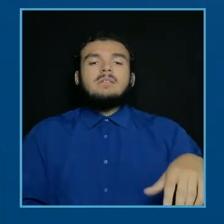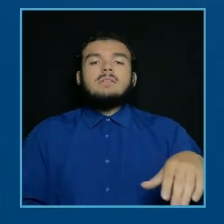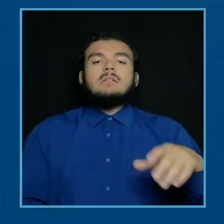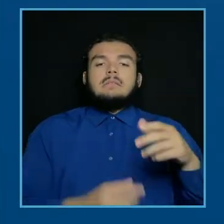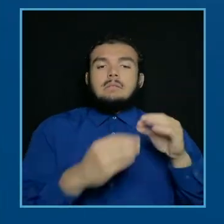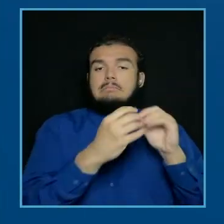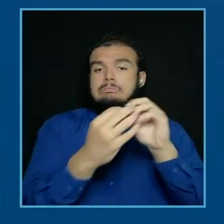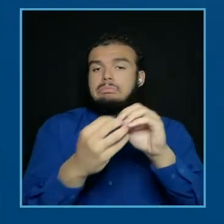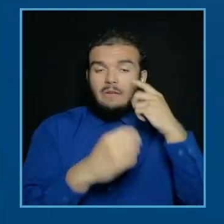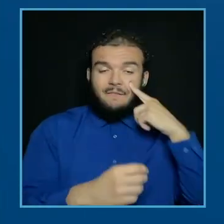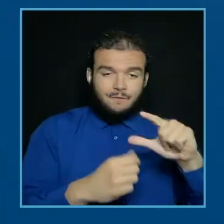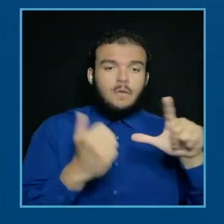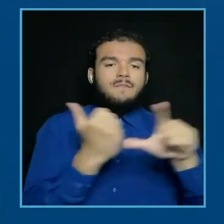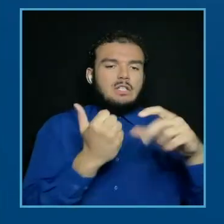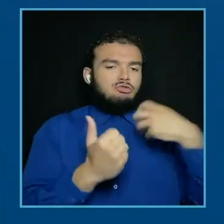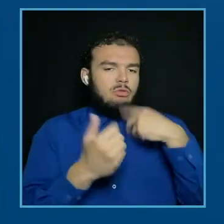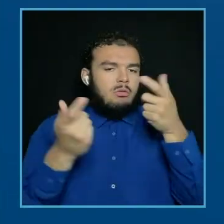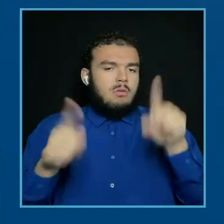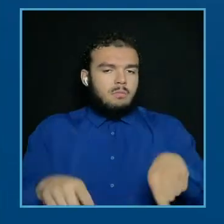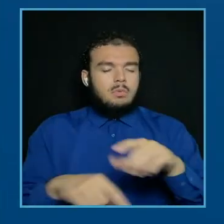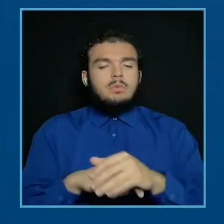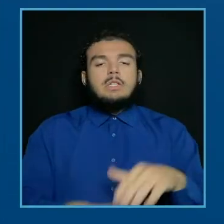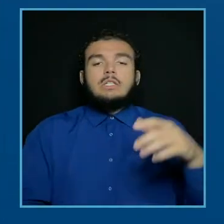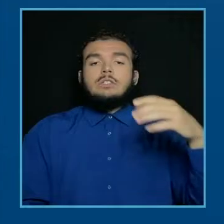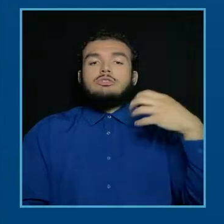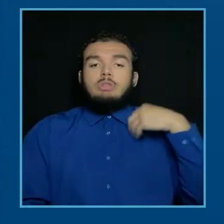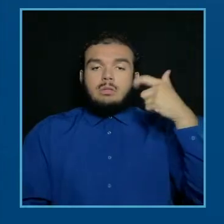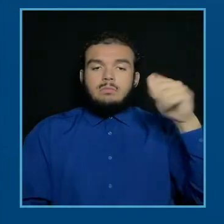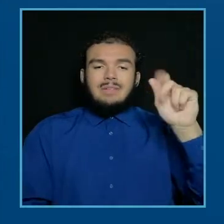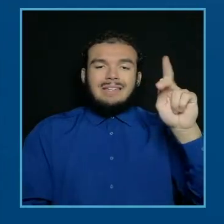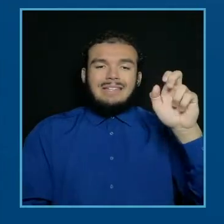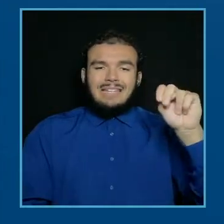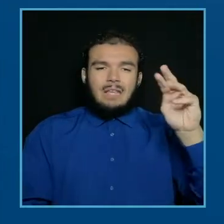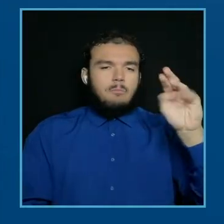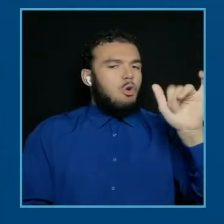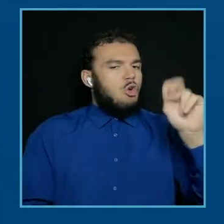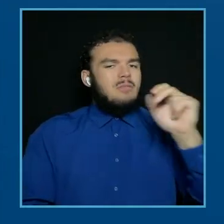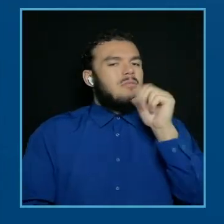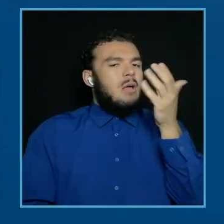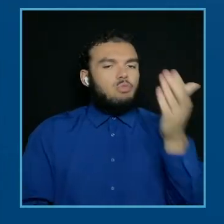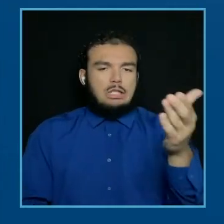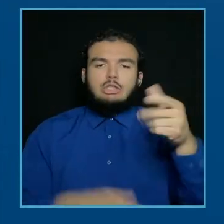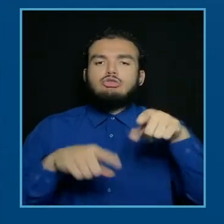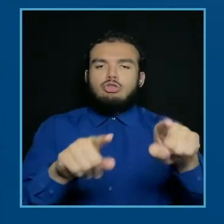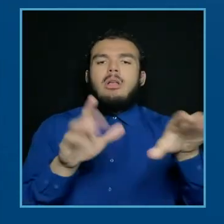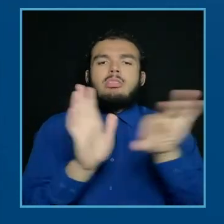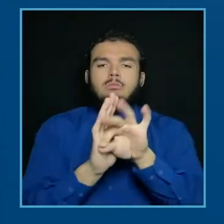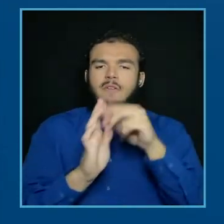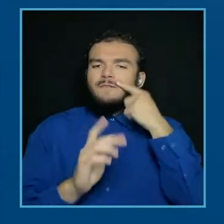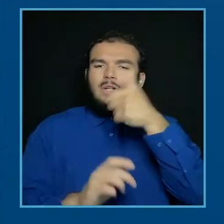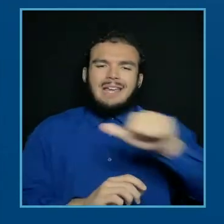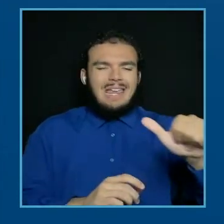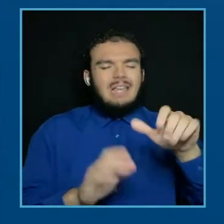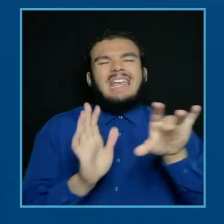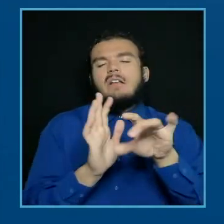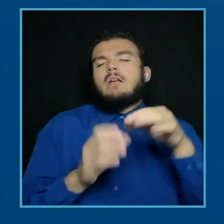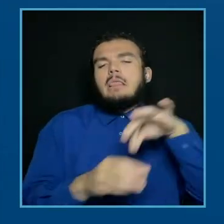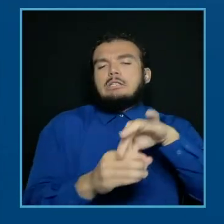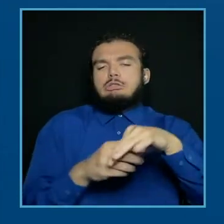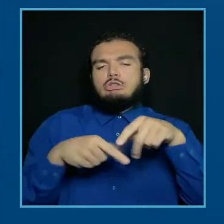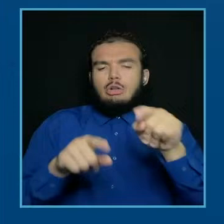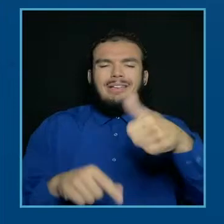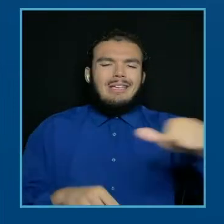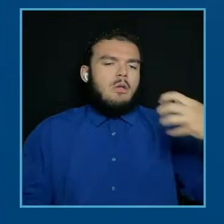chairs was conducted. Chairman Ken Martin was not present during the election of any of the officers, and after